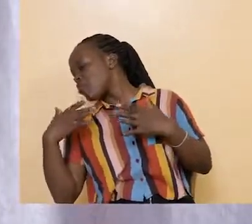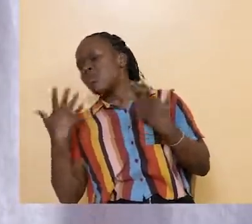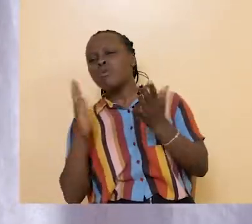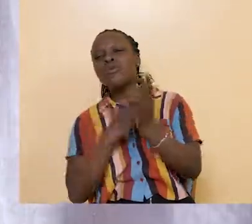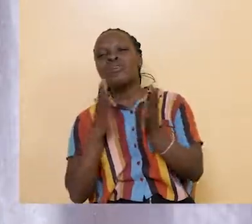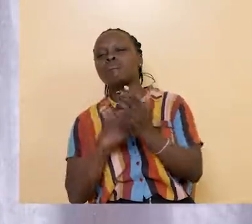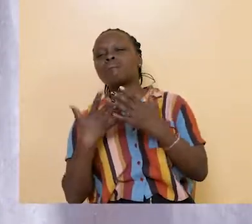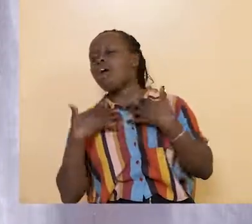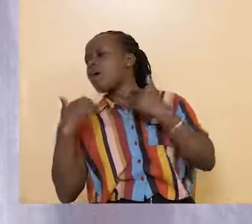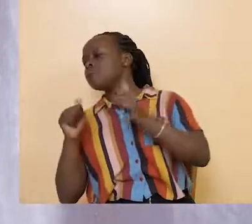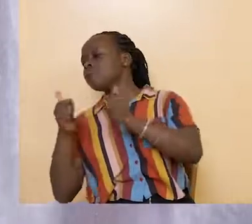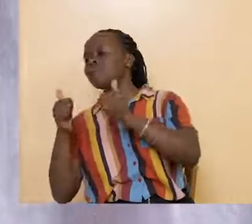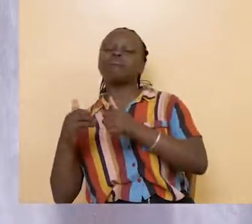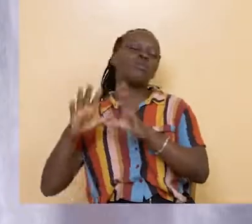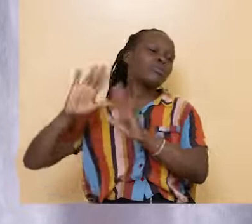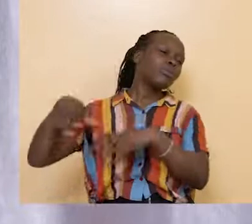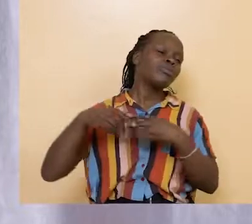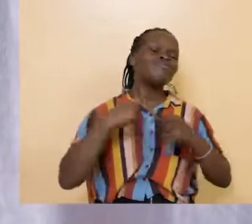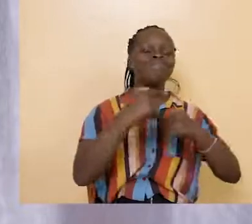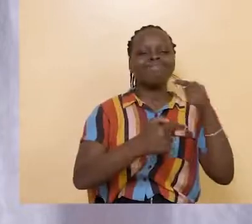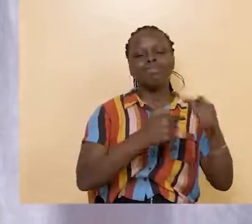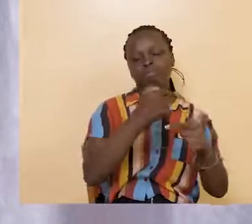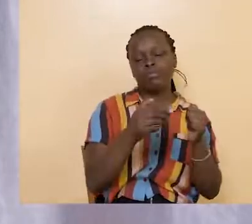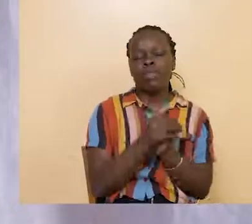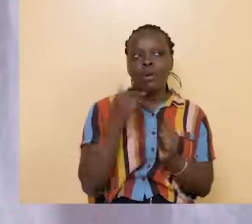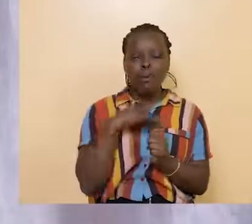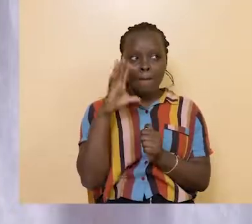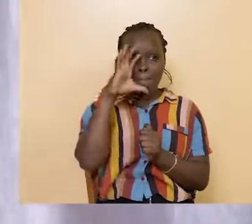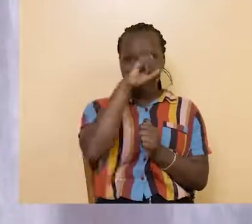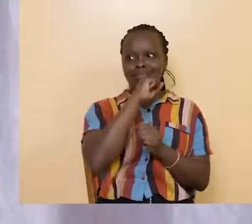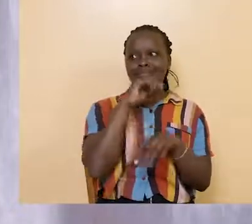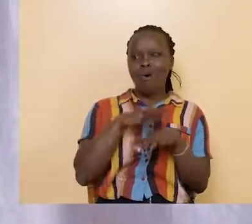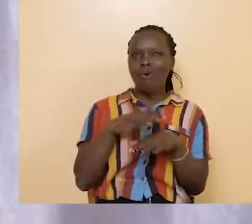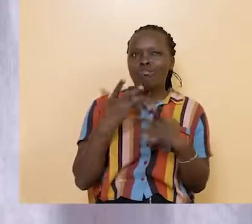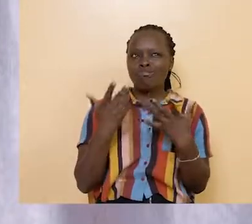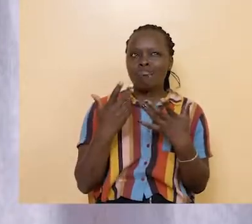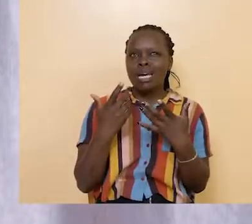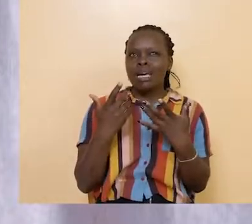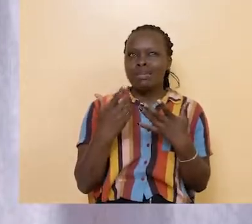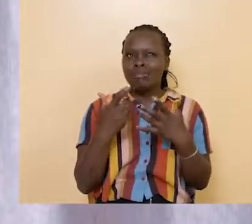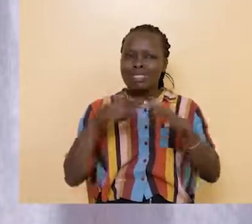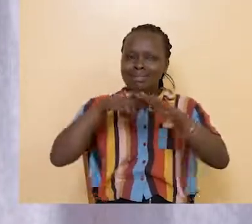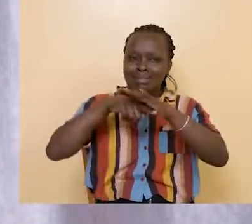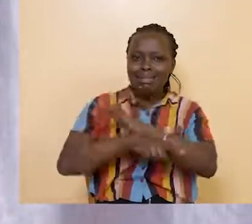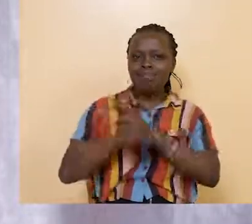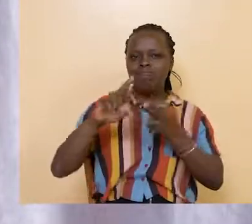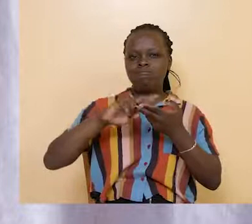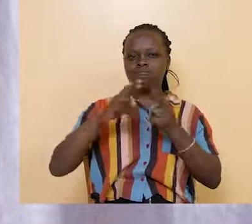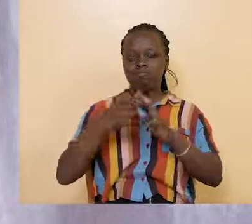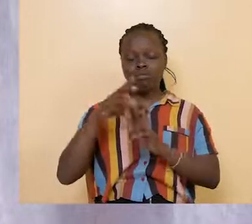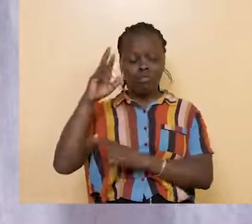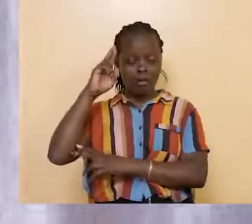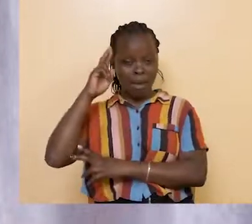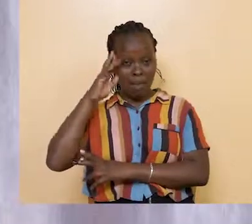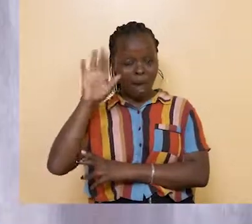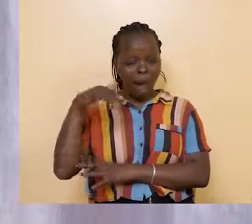quickly move right along, right? And we miss out on the aspect of literally being there. Remember what we talked